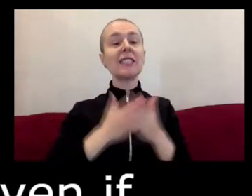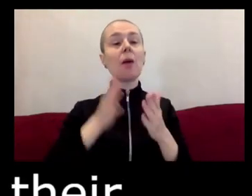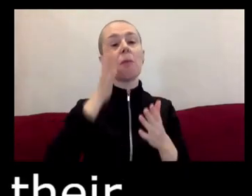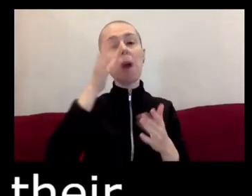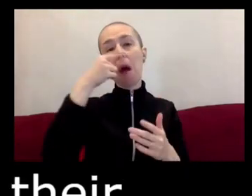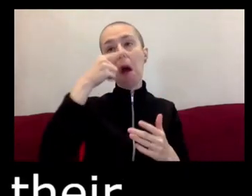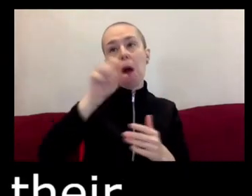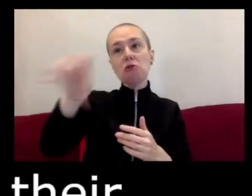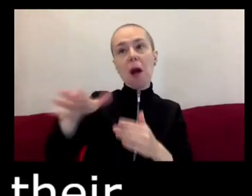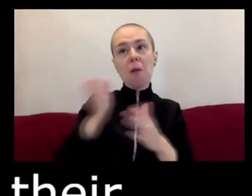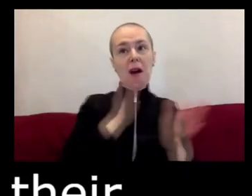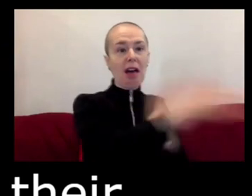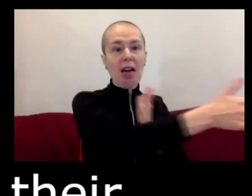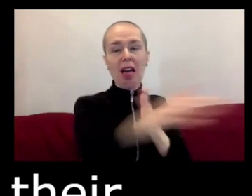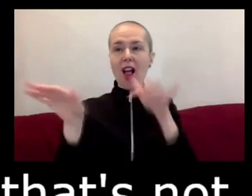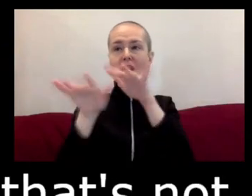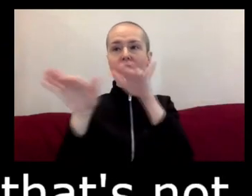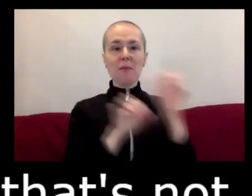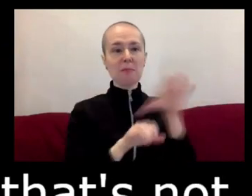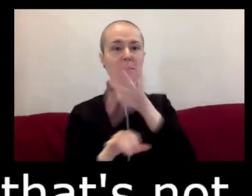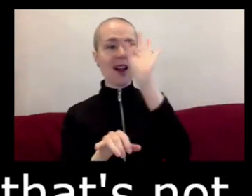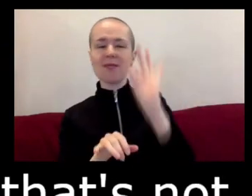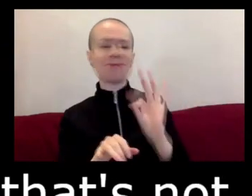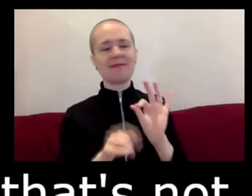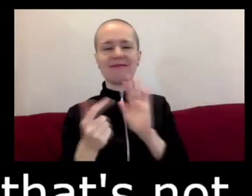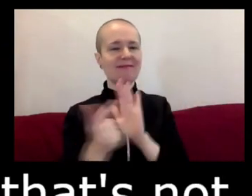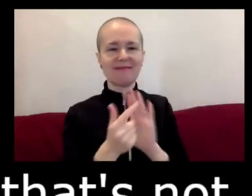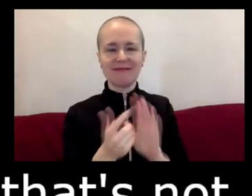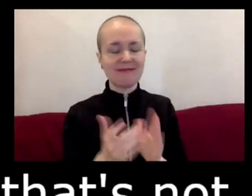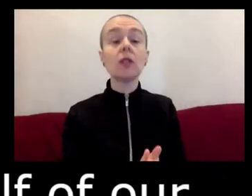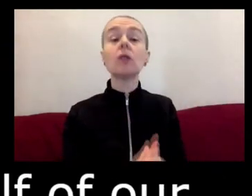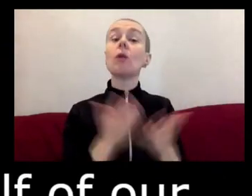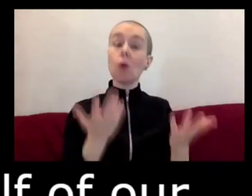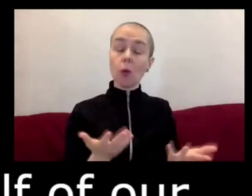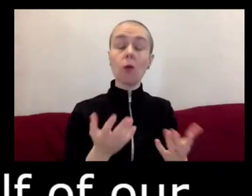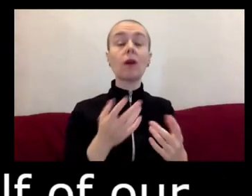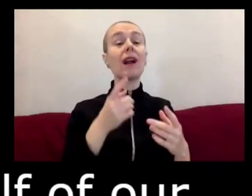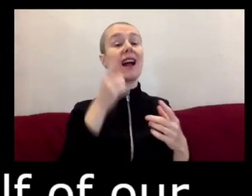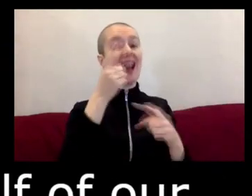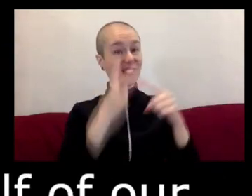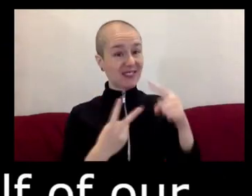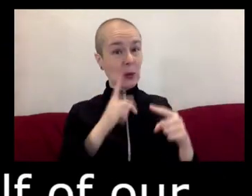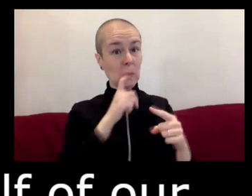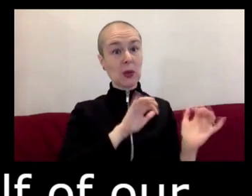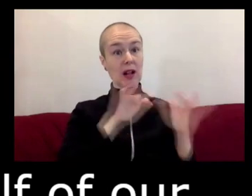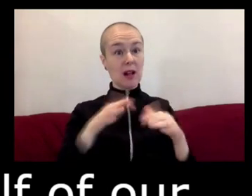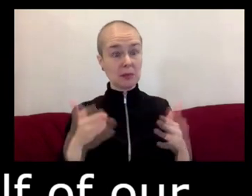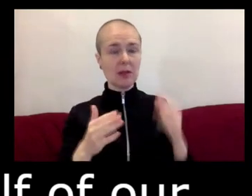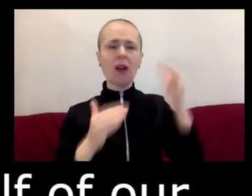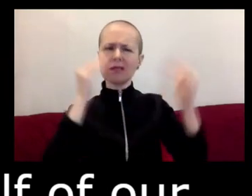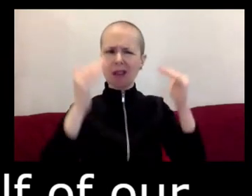allowed. So actually half of our visitors are adults who come with their children, and they're